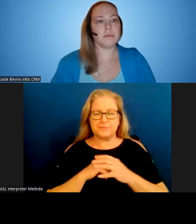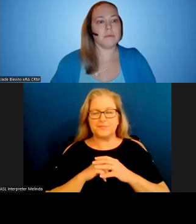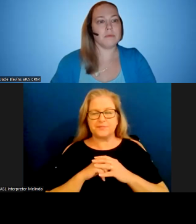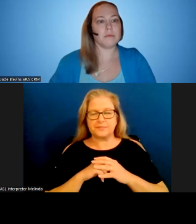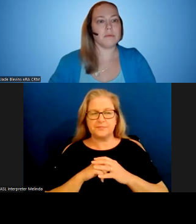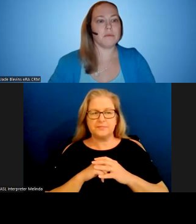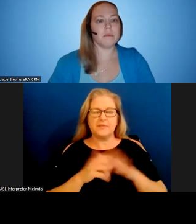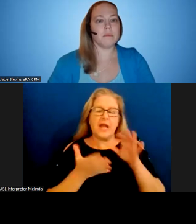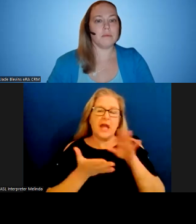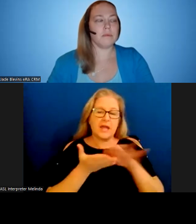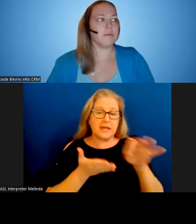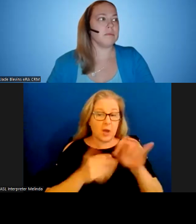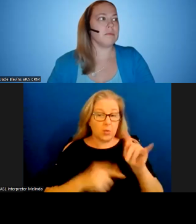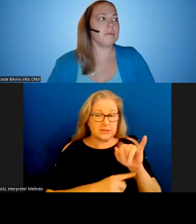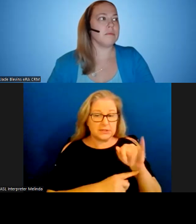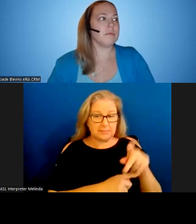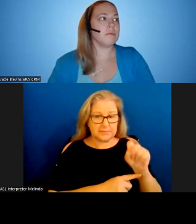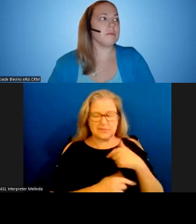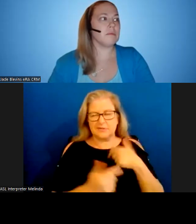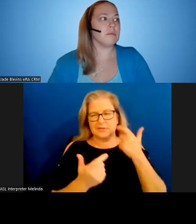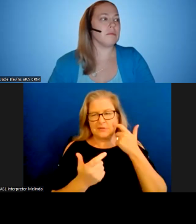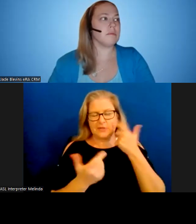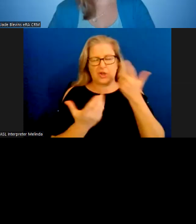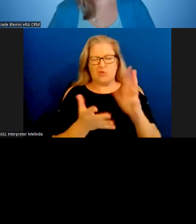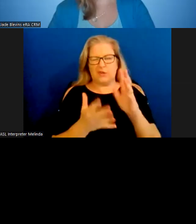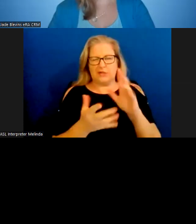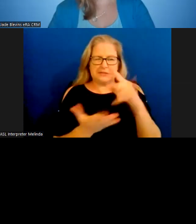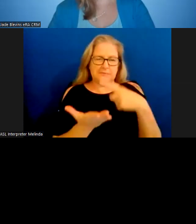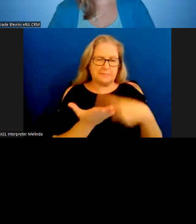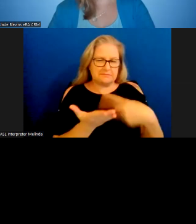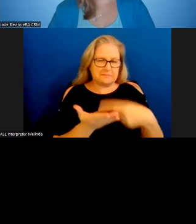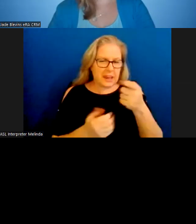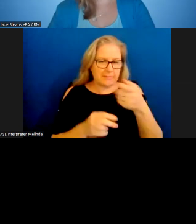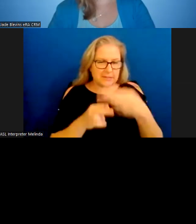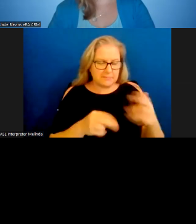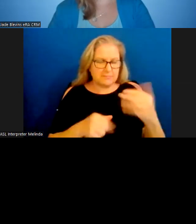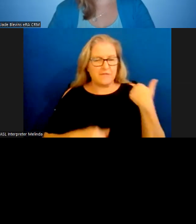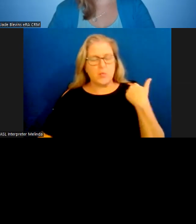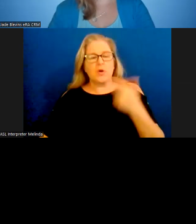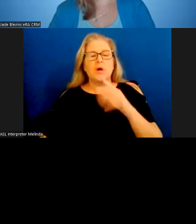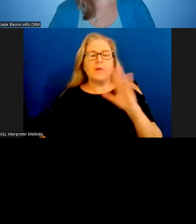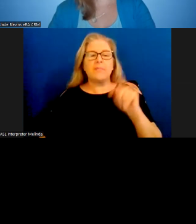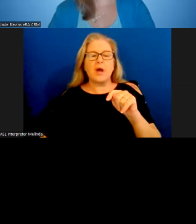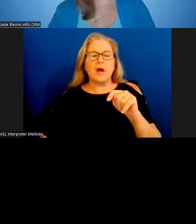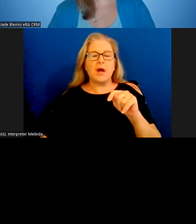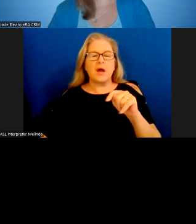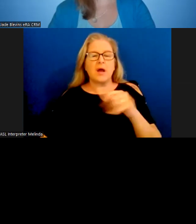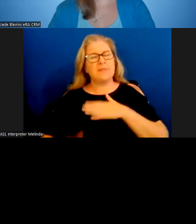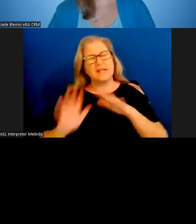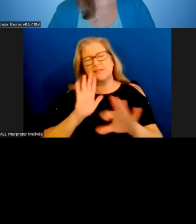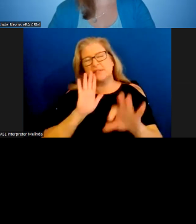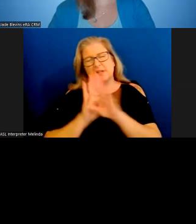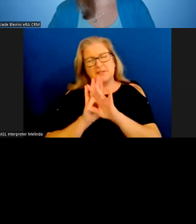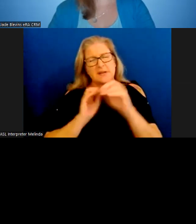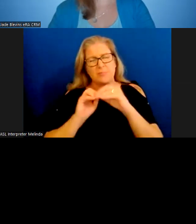Account tips, I already touched on this before, but please designate more than one signing